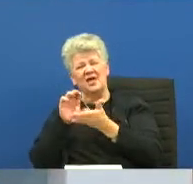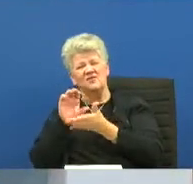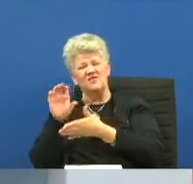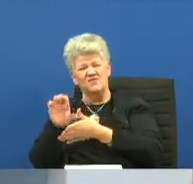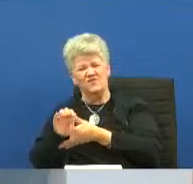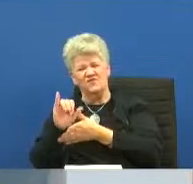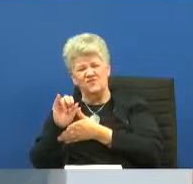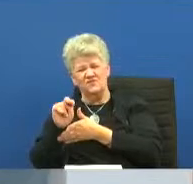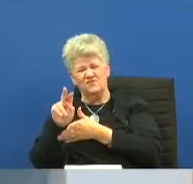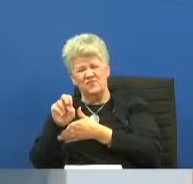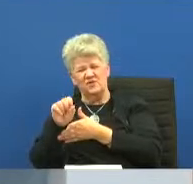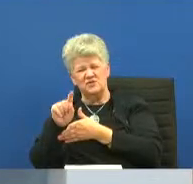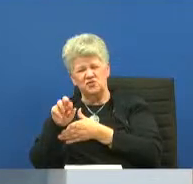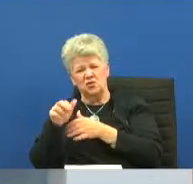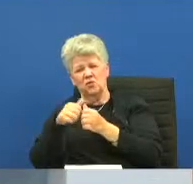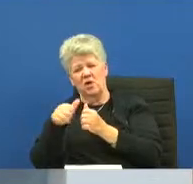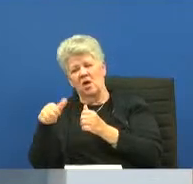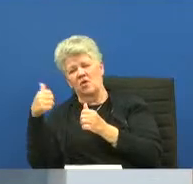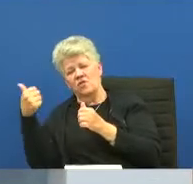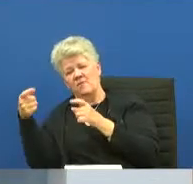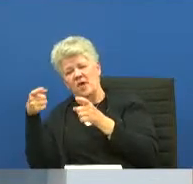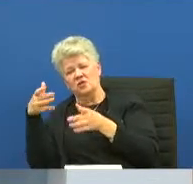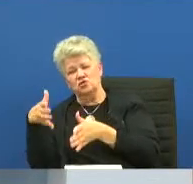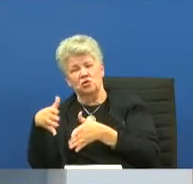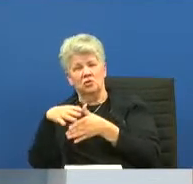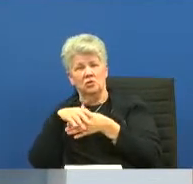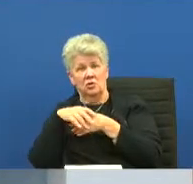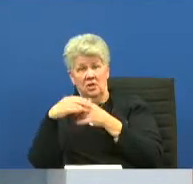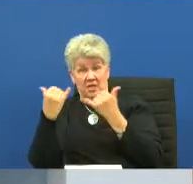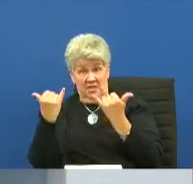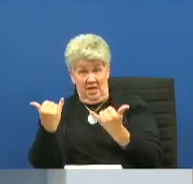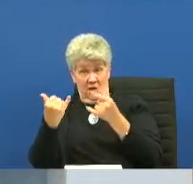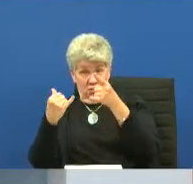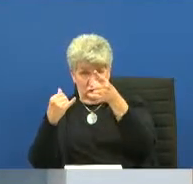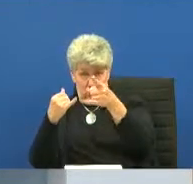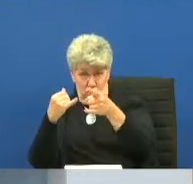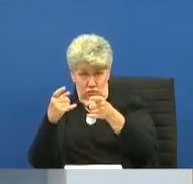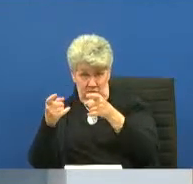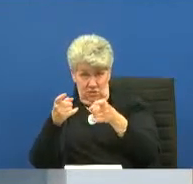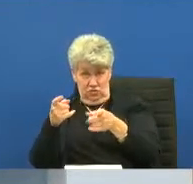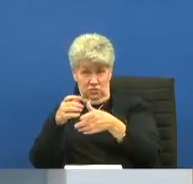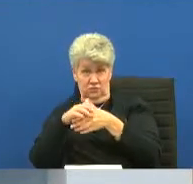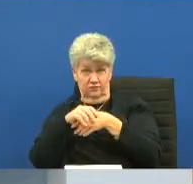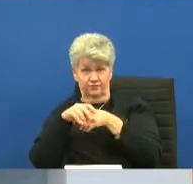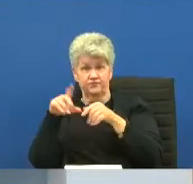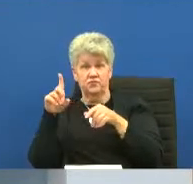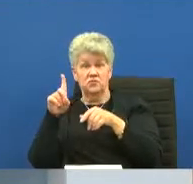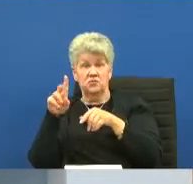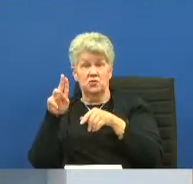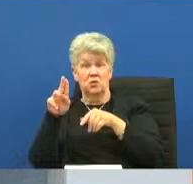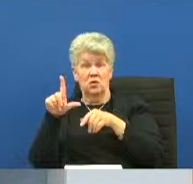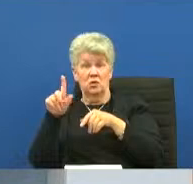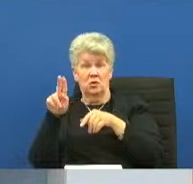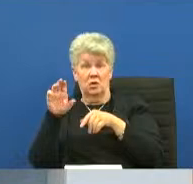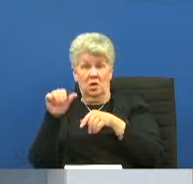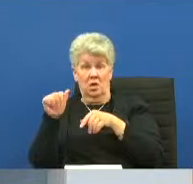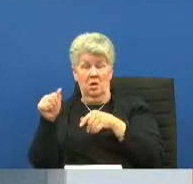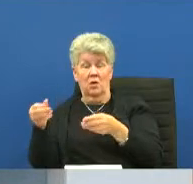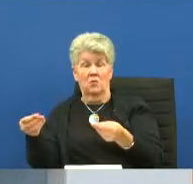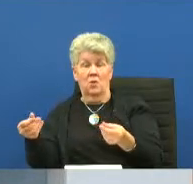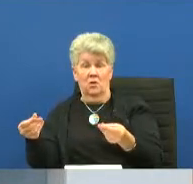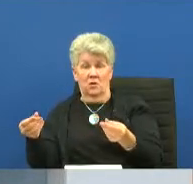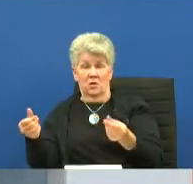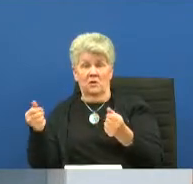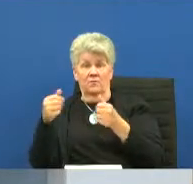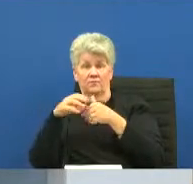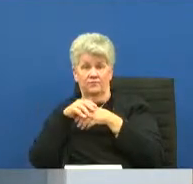that was managing the property. Okay. So you guys will be managing it this time. Well, DeLuca Properties will be managing Okay. it, and that's Gotcha. Michael DeLuca and